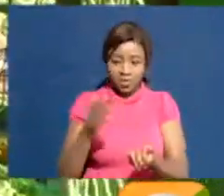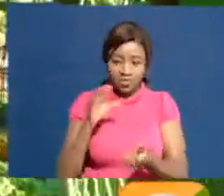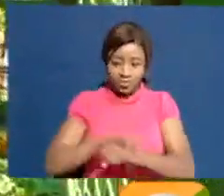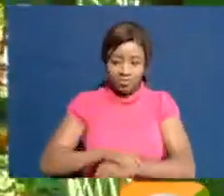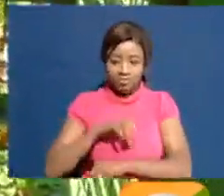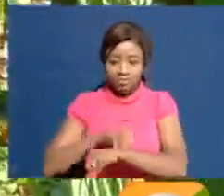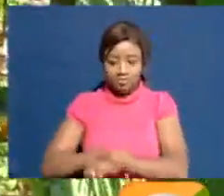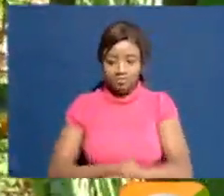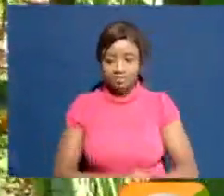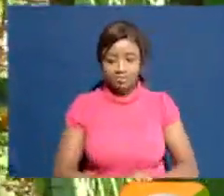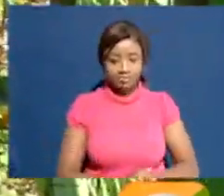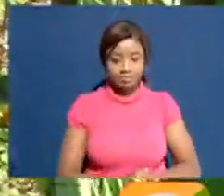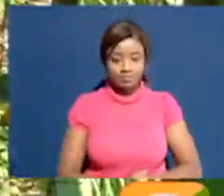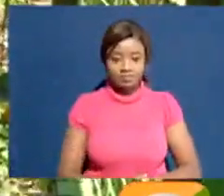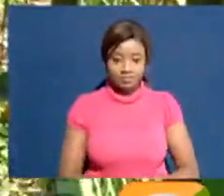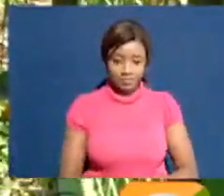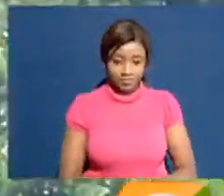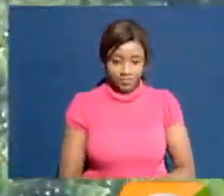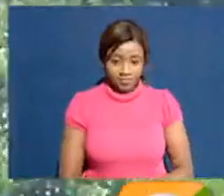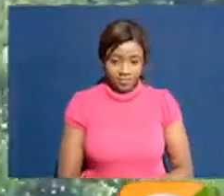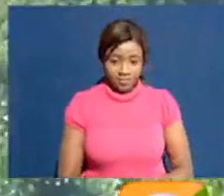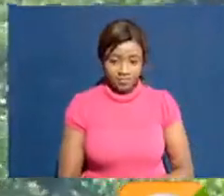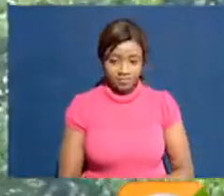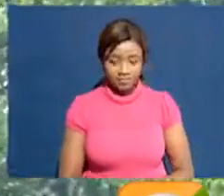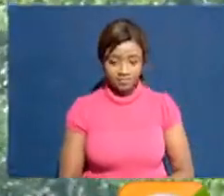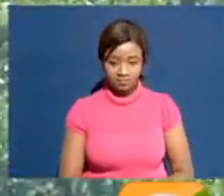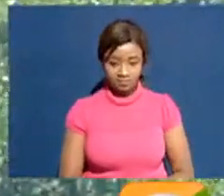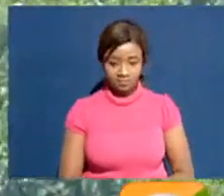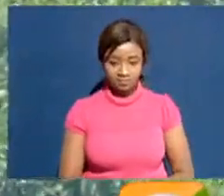Laura Otieno, Citizen TV.